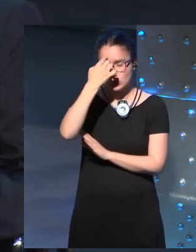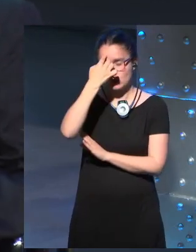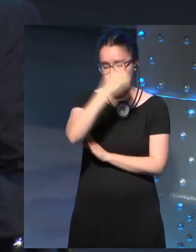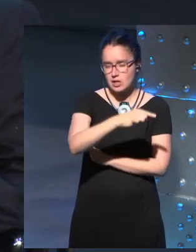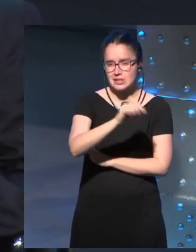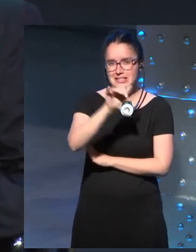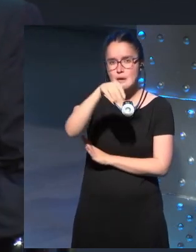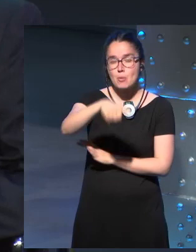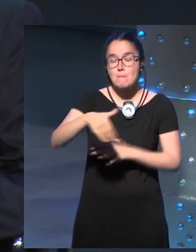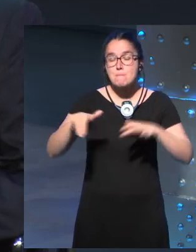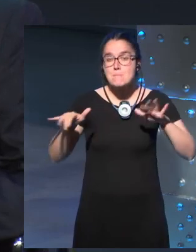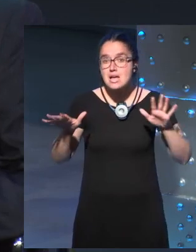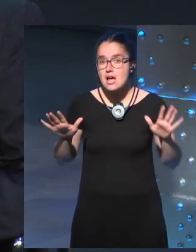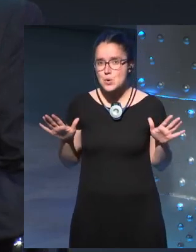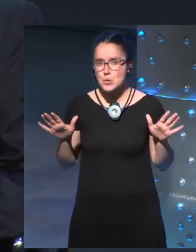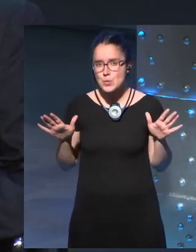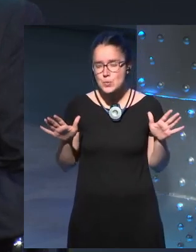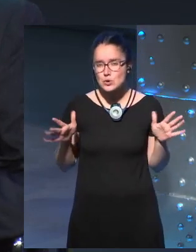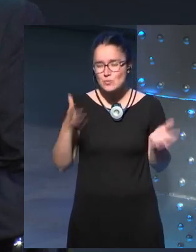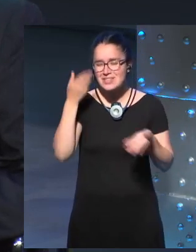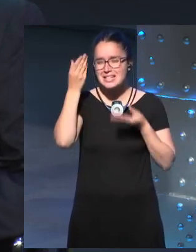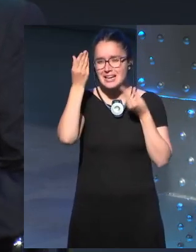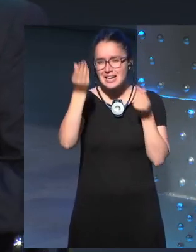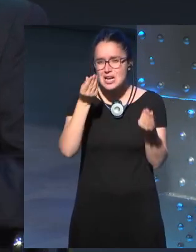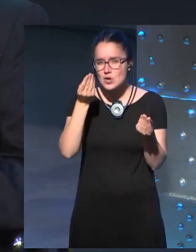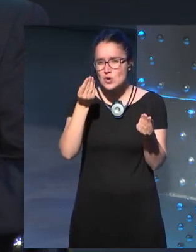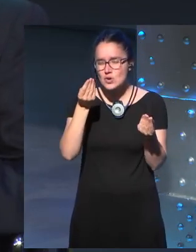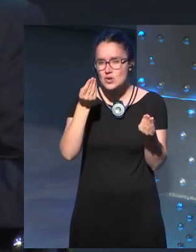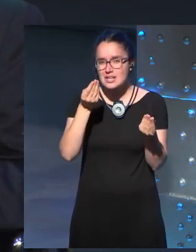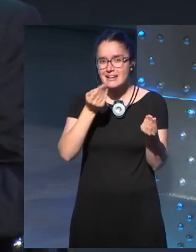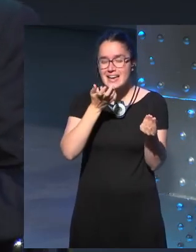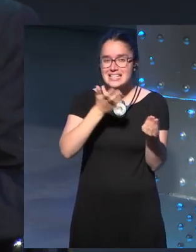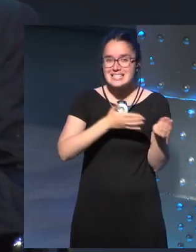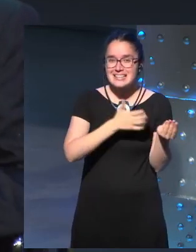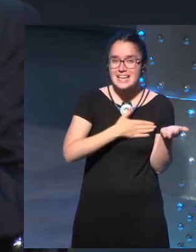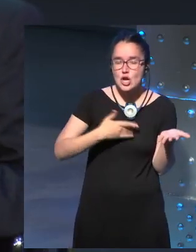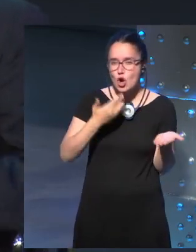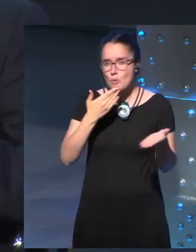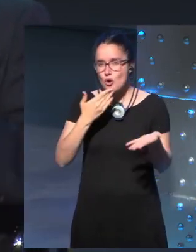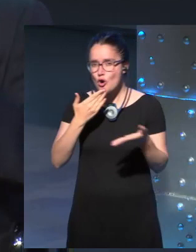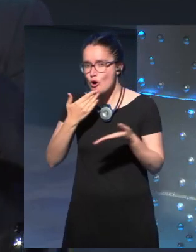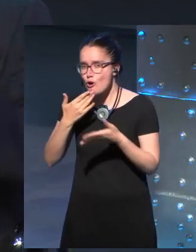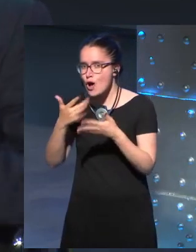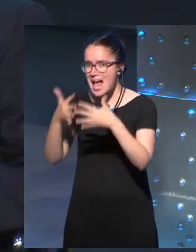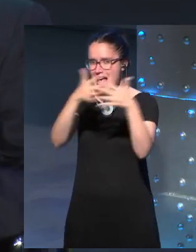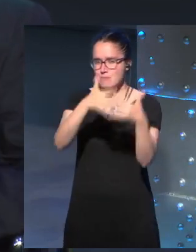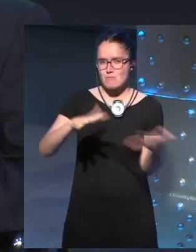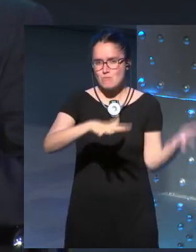rules. You know it, Simon. And however, I have the feeling that we want